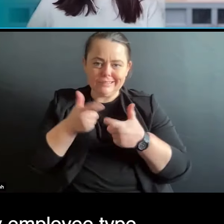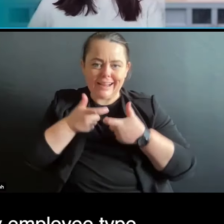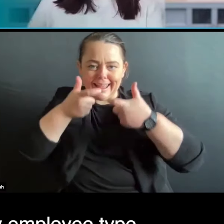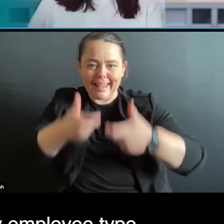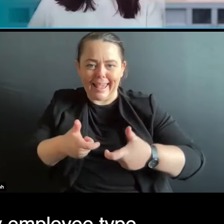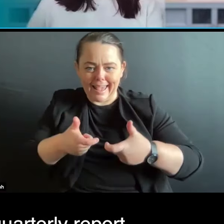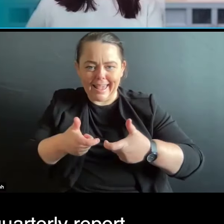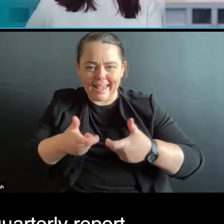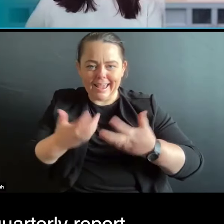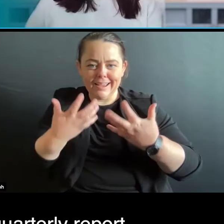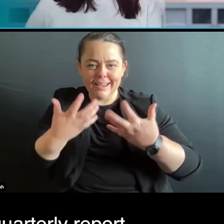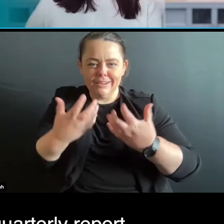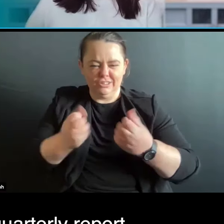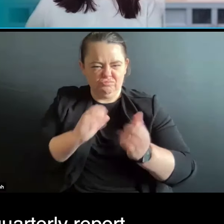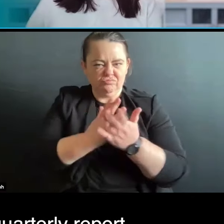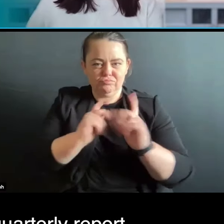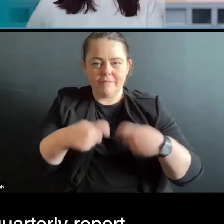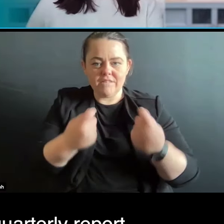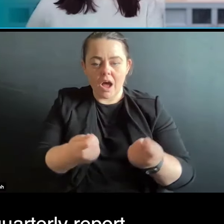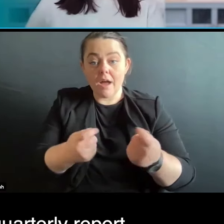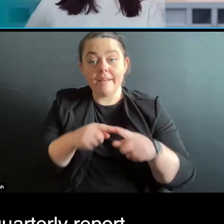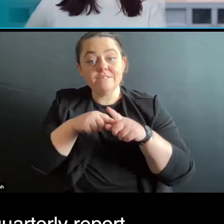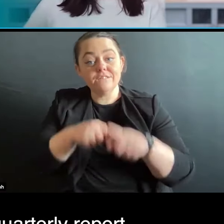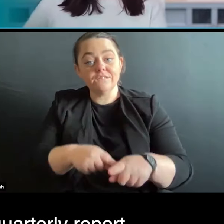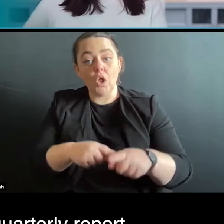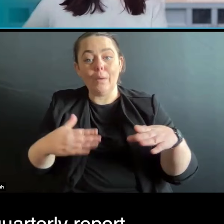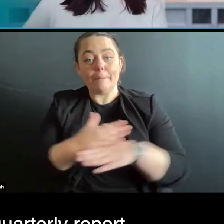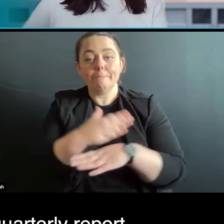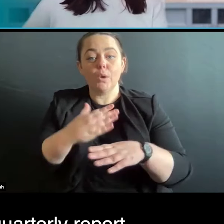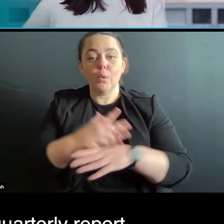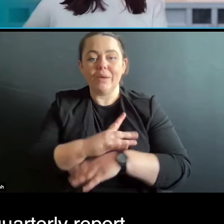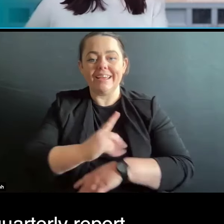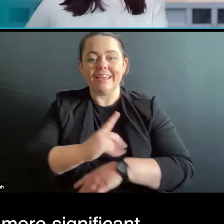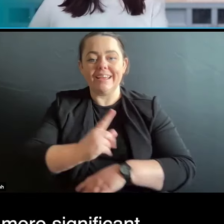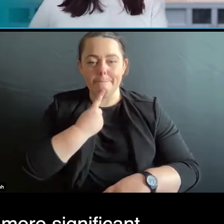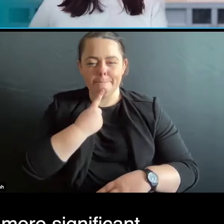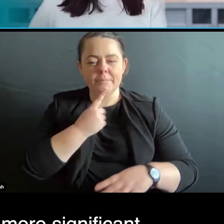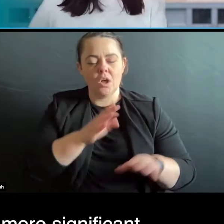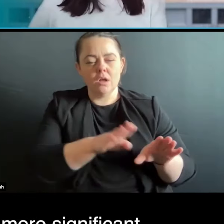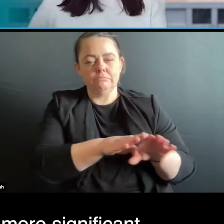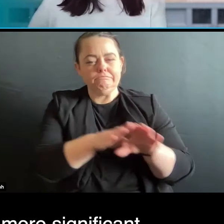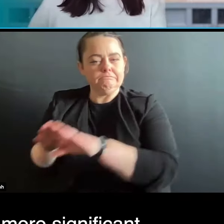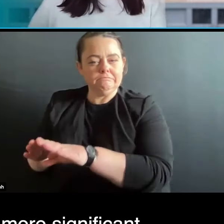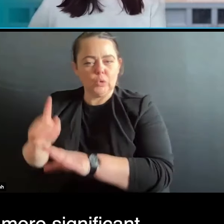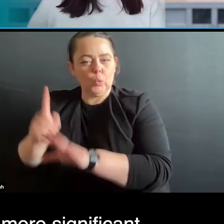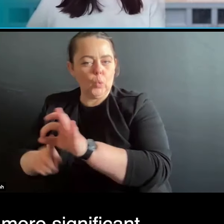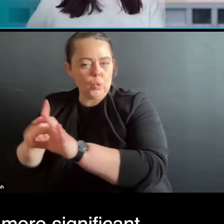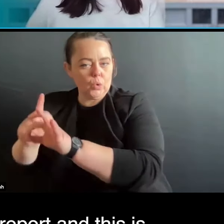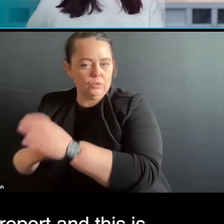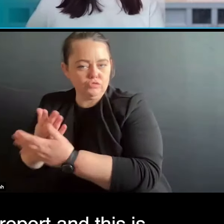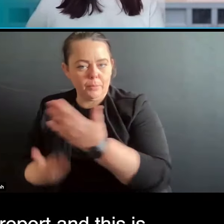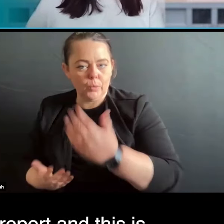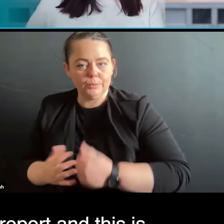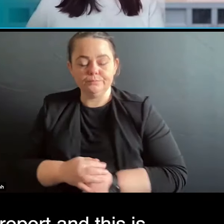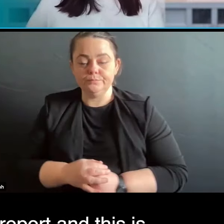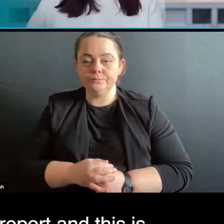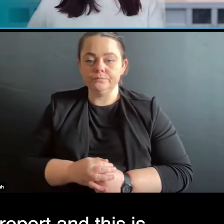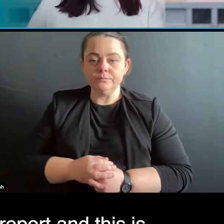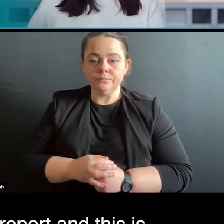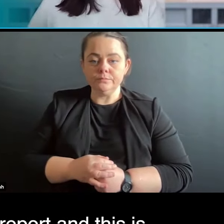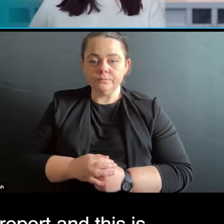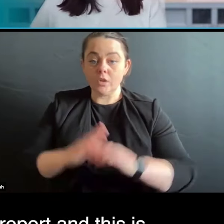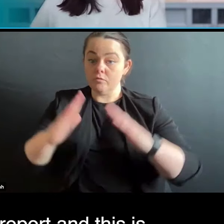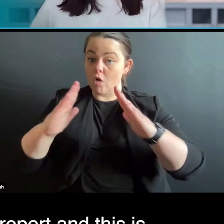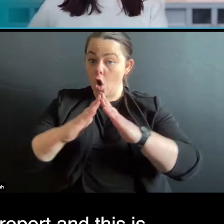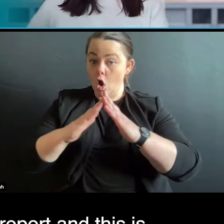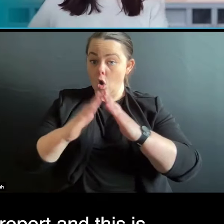employee type, which is also consistent with the quarterly report. For home care providers, there are more significant changes being made